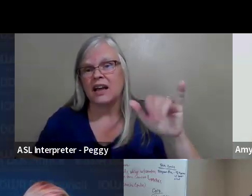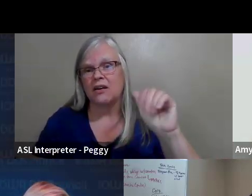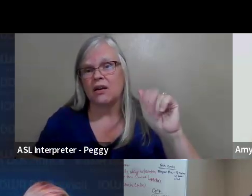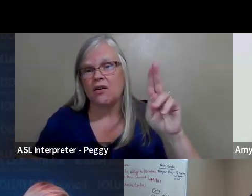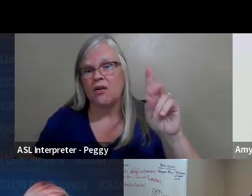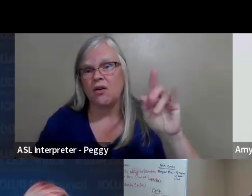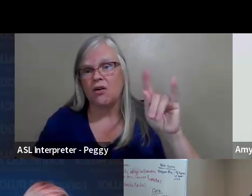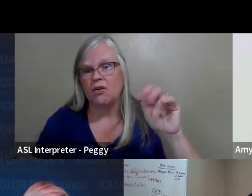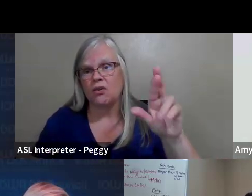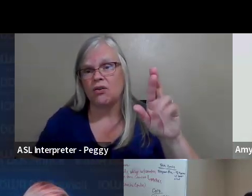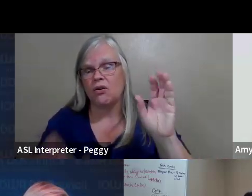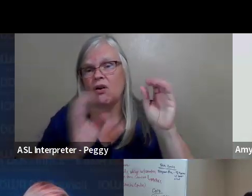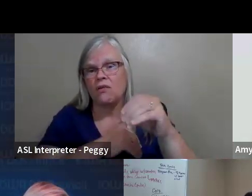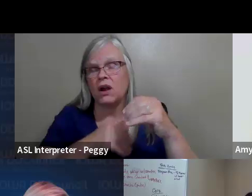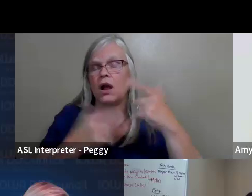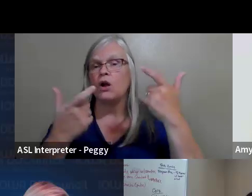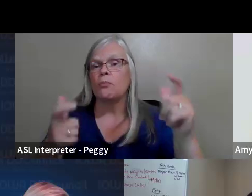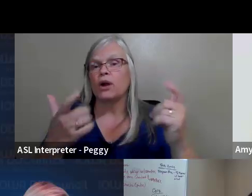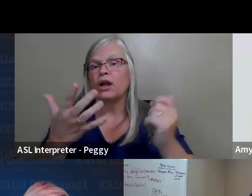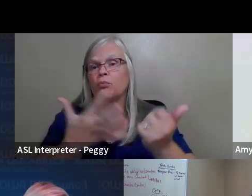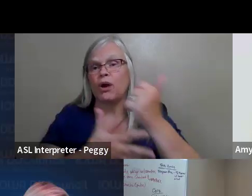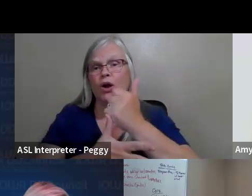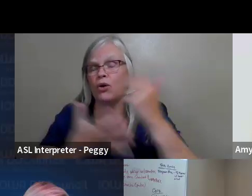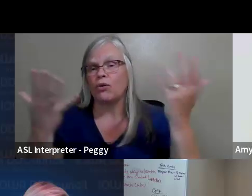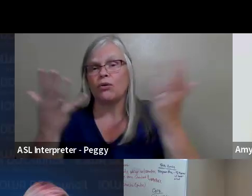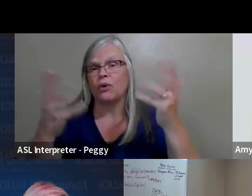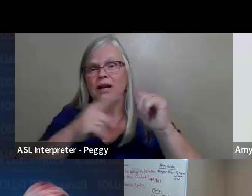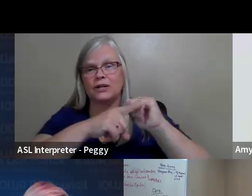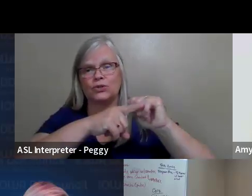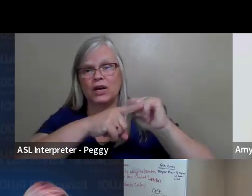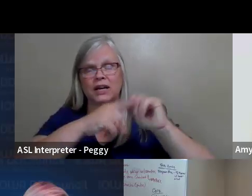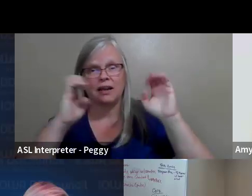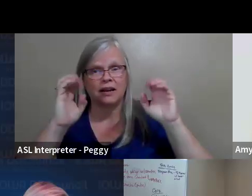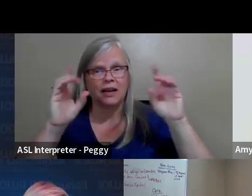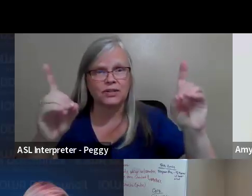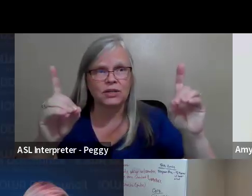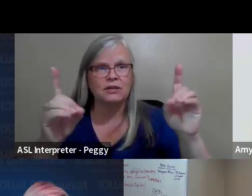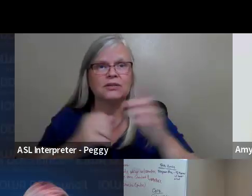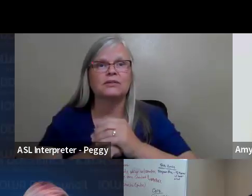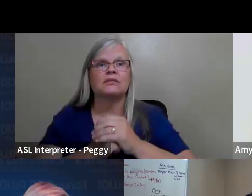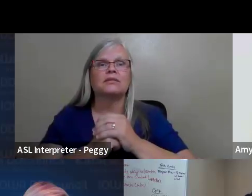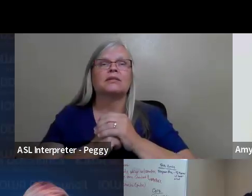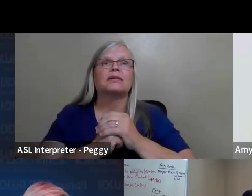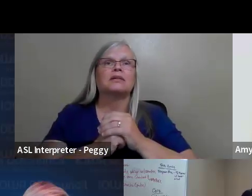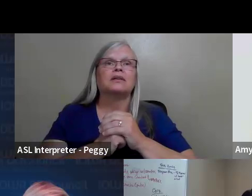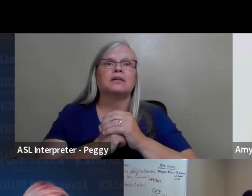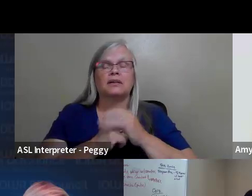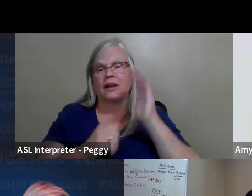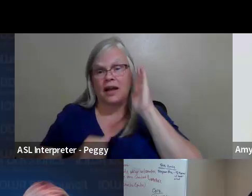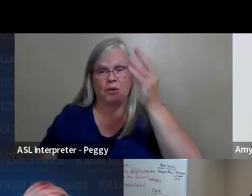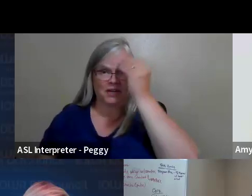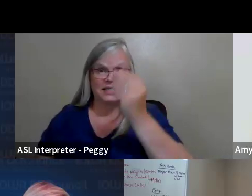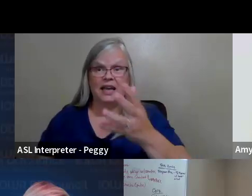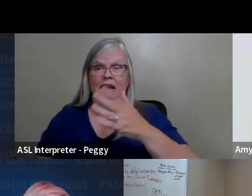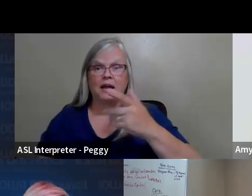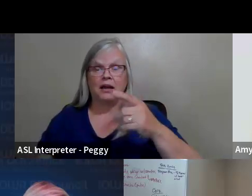So our big priority is training and education. But I will say, based